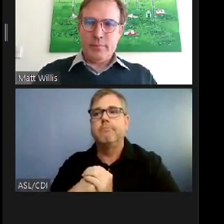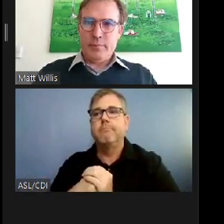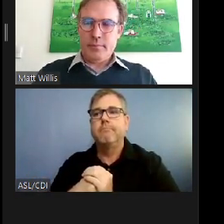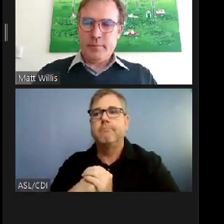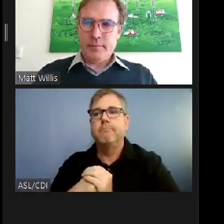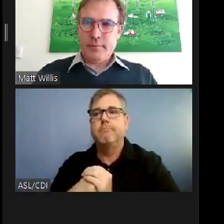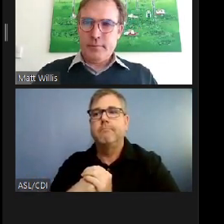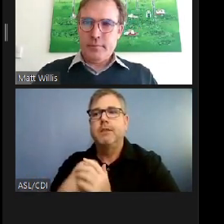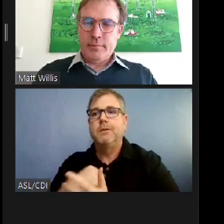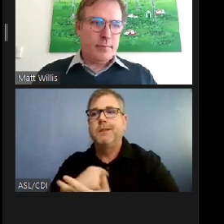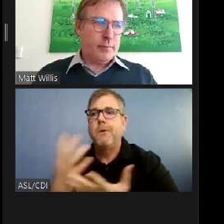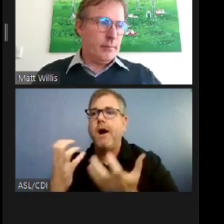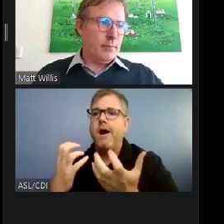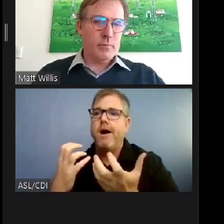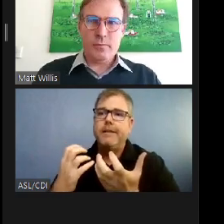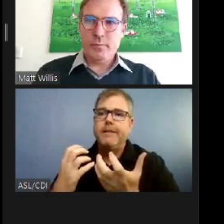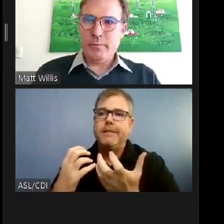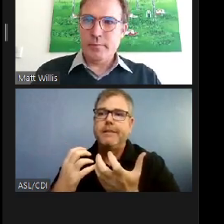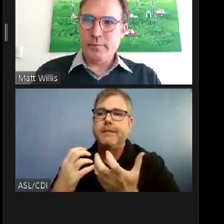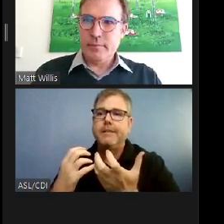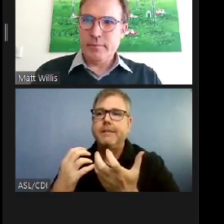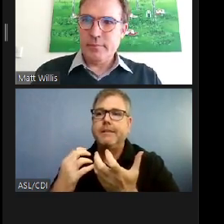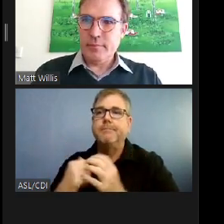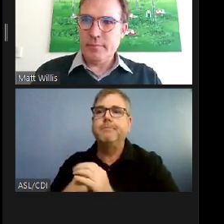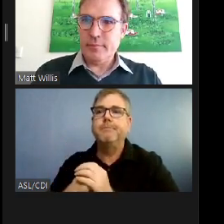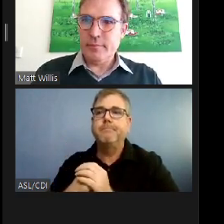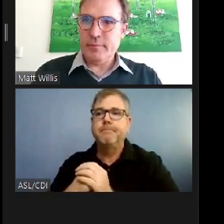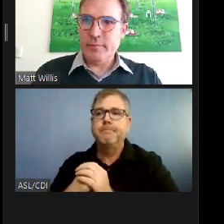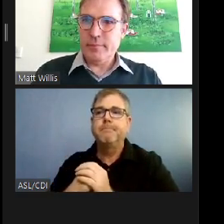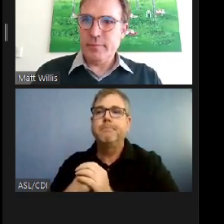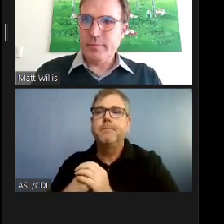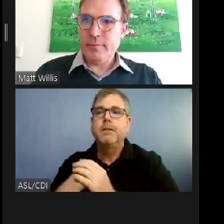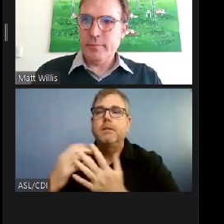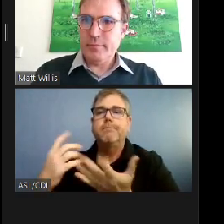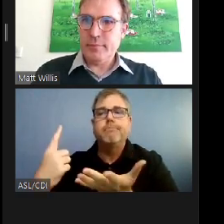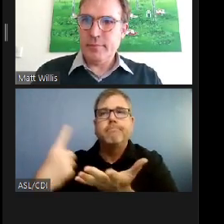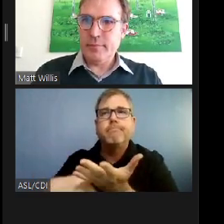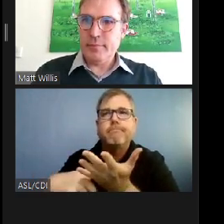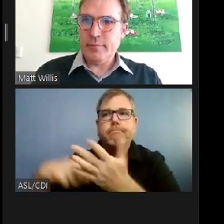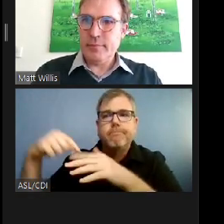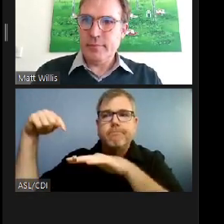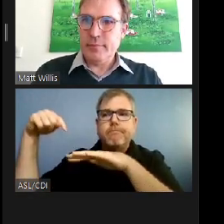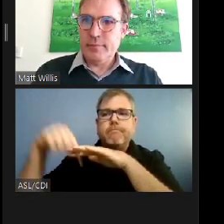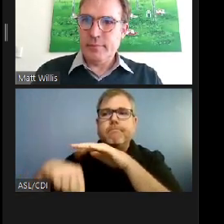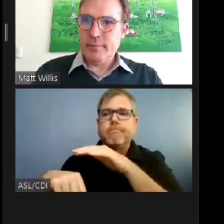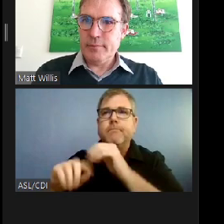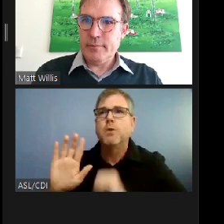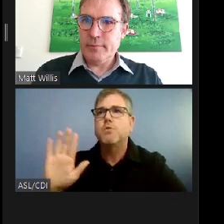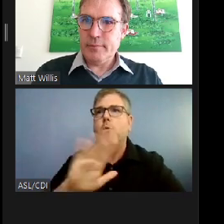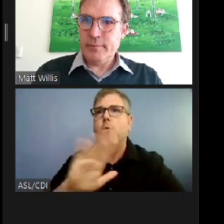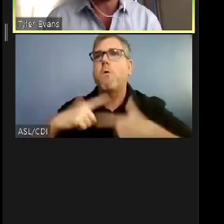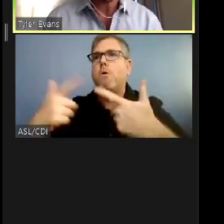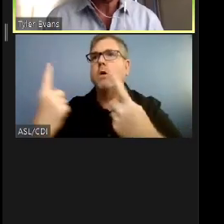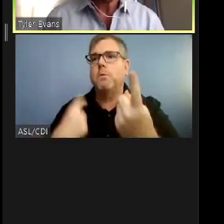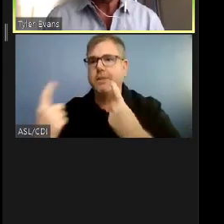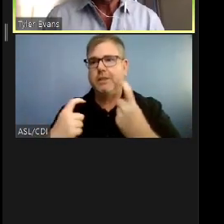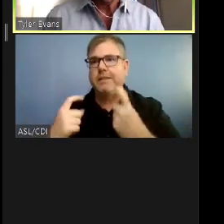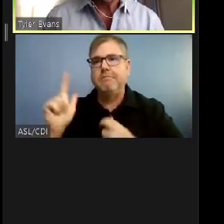to provide some time to really cover some of the important questions and give sort of substance answers.